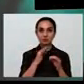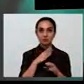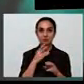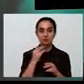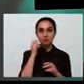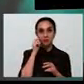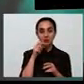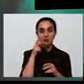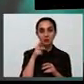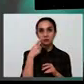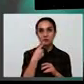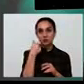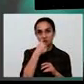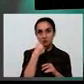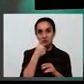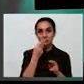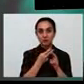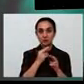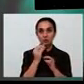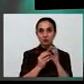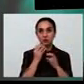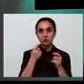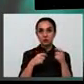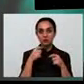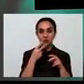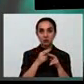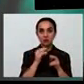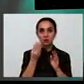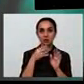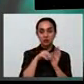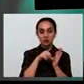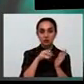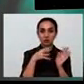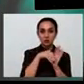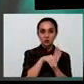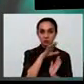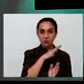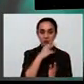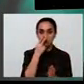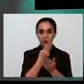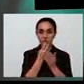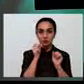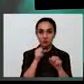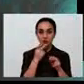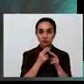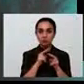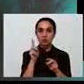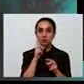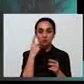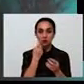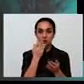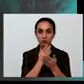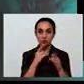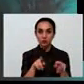Xitoy 2001-yil mana shu Jahon savdo tashkilotiga a'zo bo'lganligini kuzatishimiz mumkin ekan. Bu nimadan dalolat